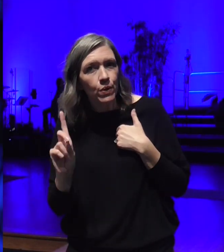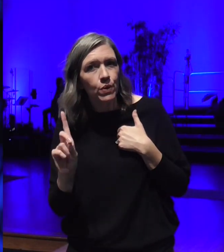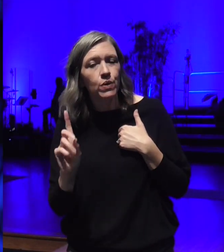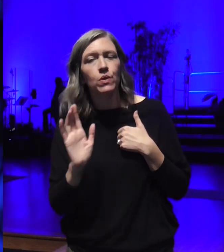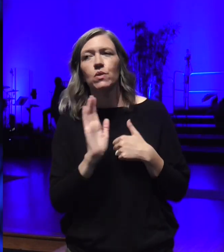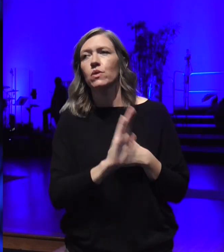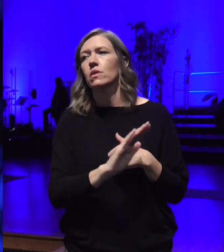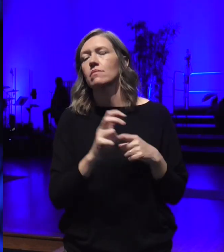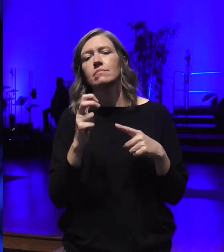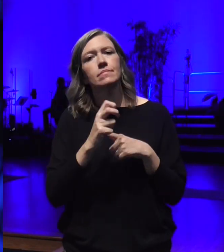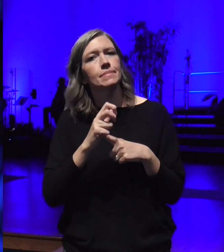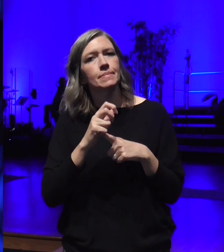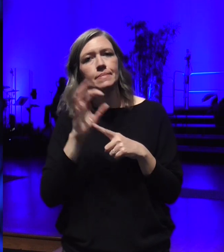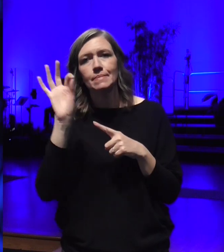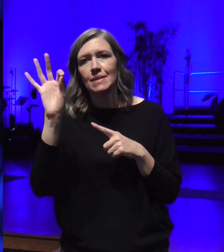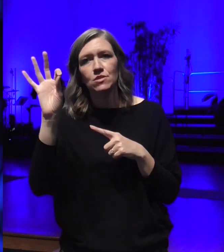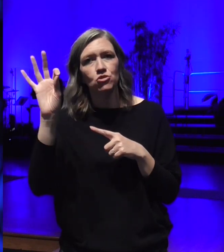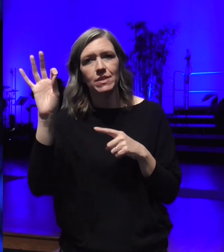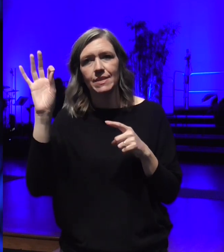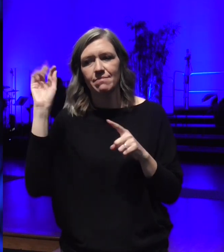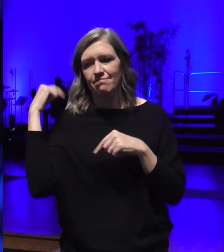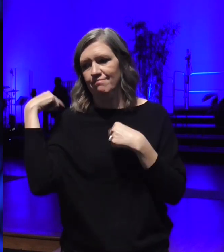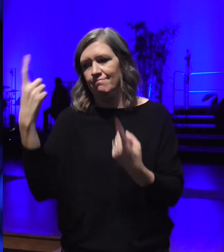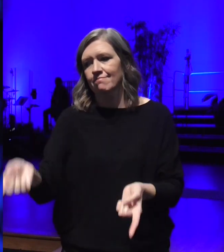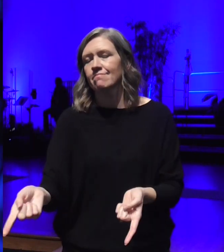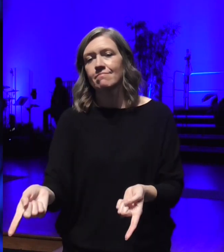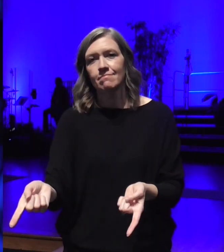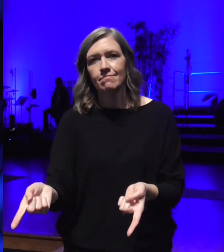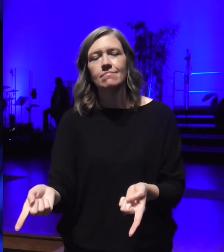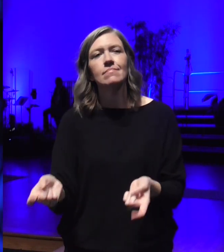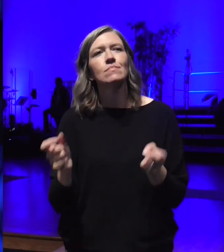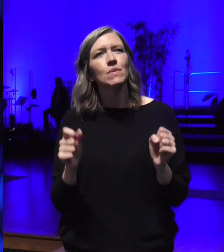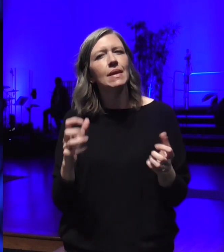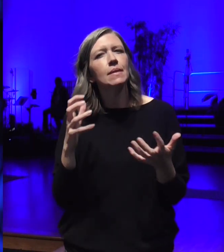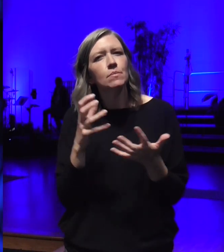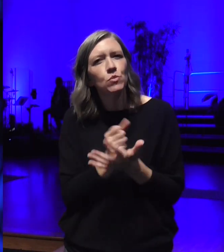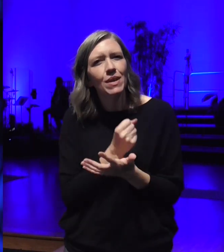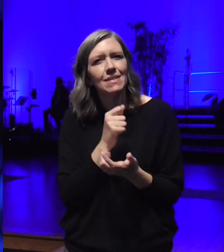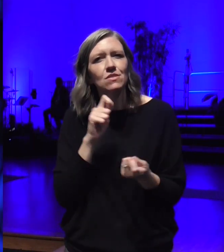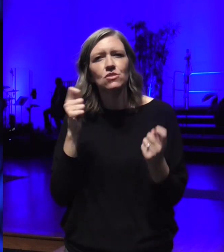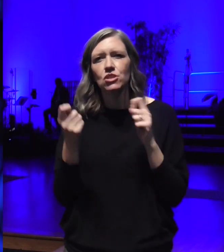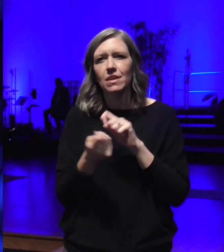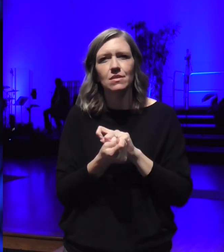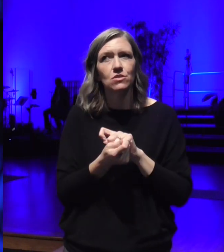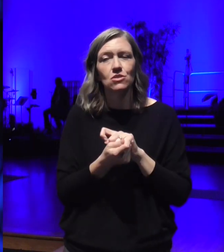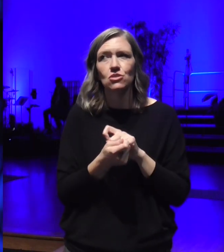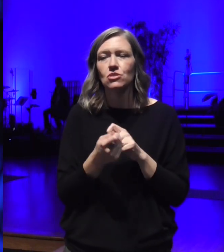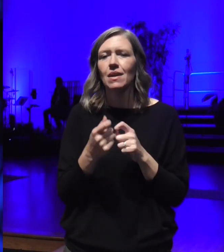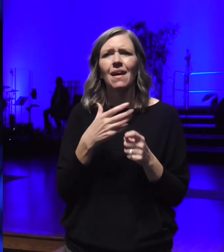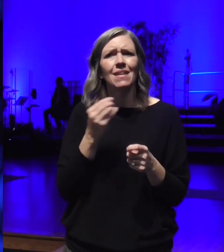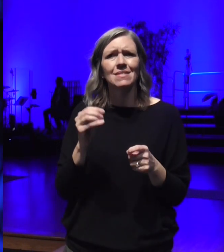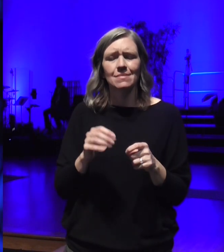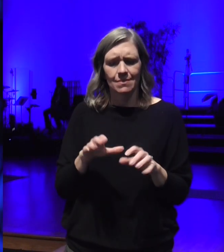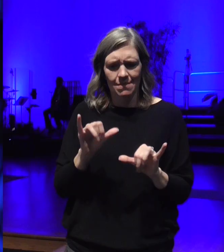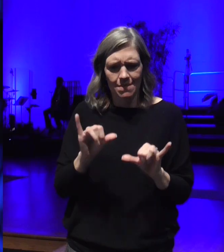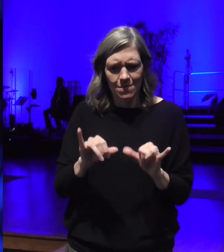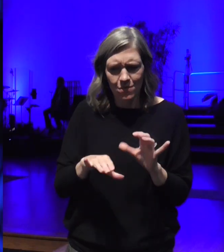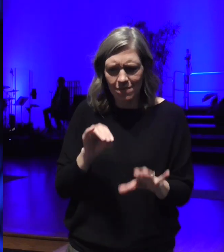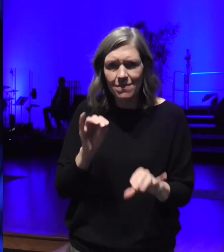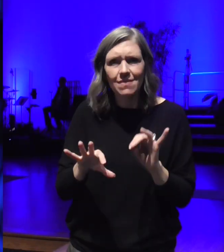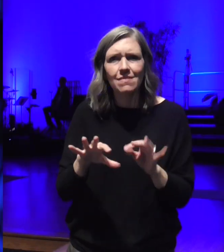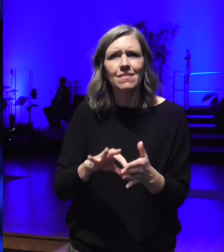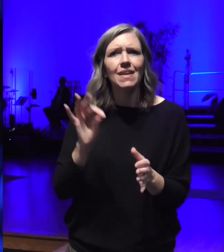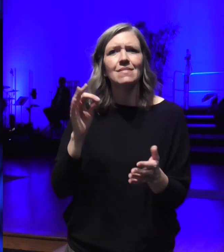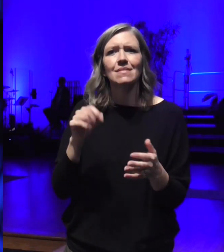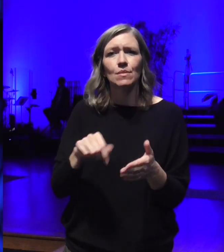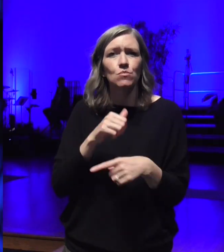her incredible ministry. May we embrace the change that we are and discover all we need to know in the process. And so